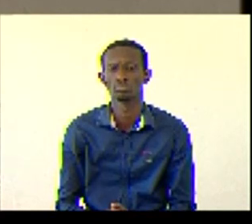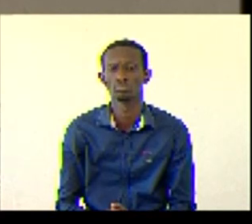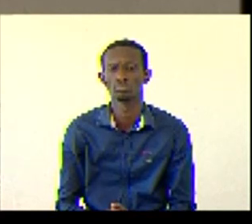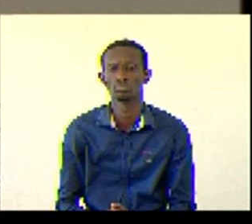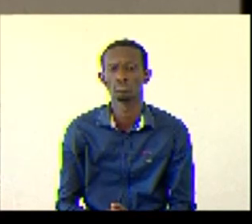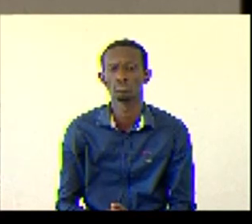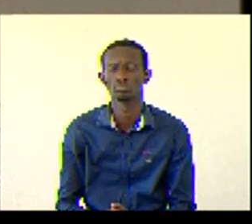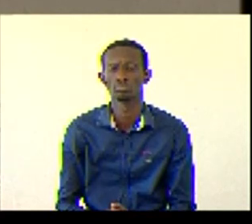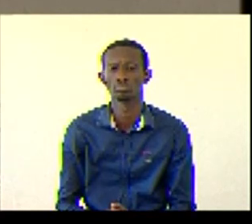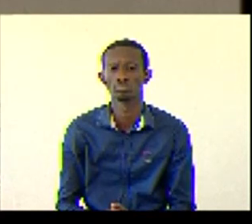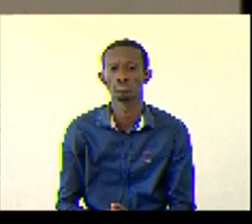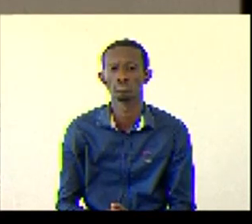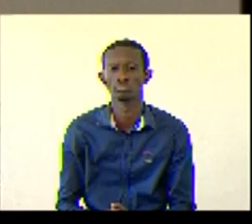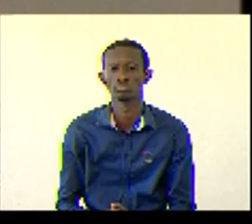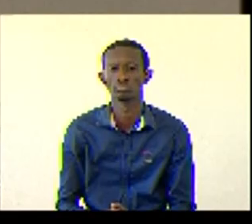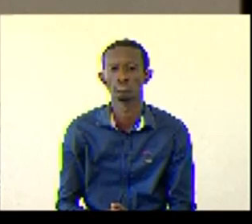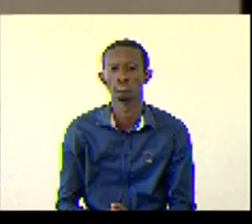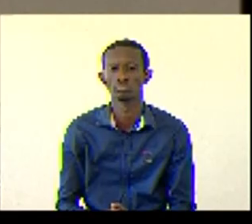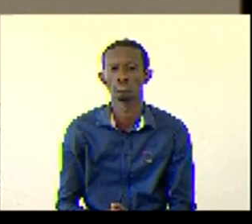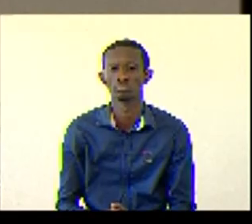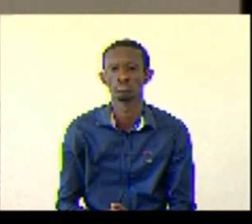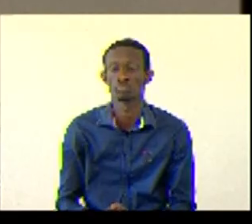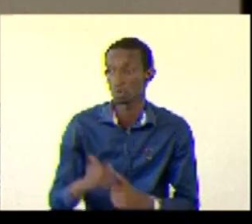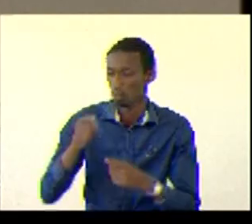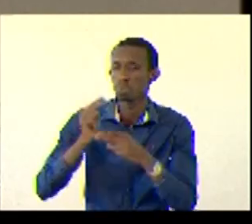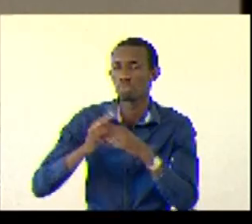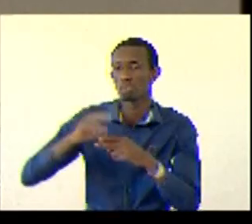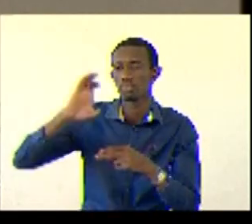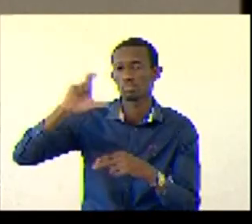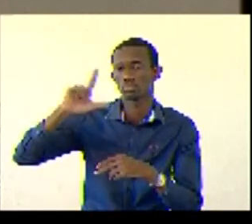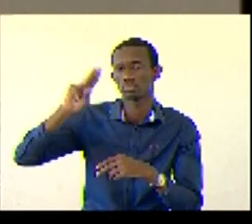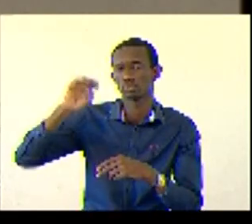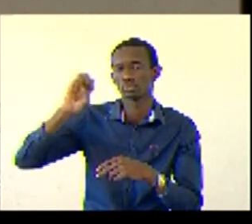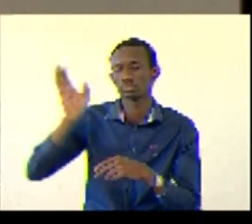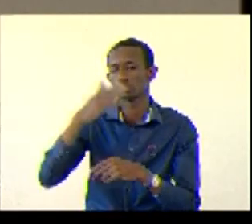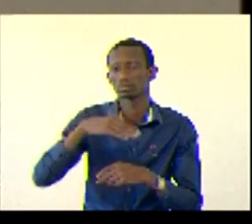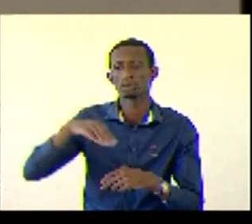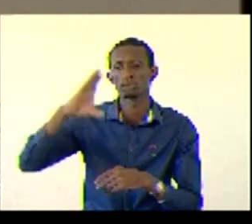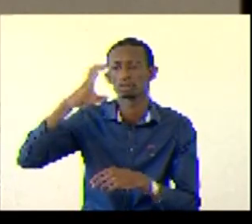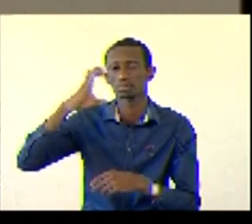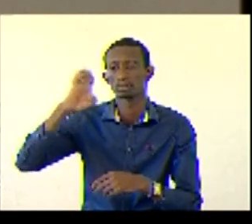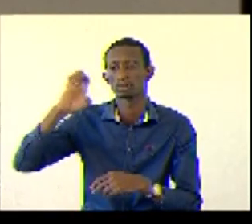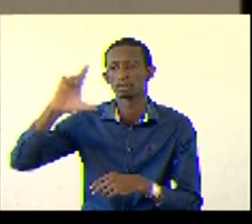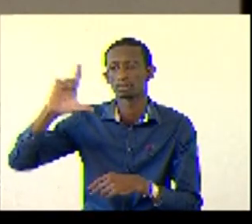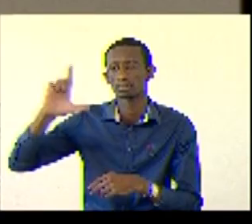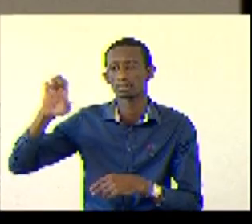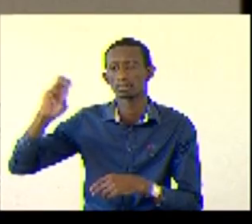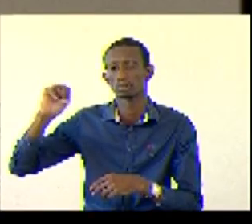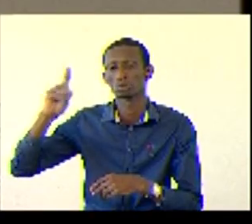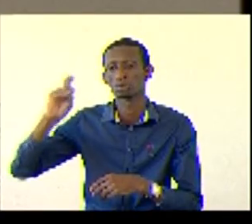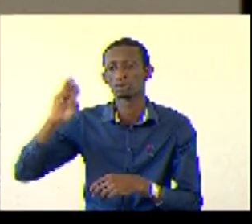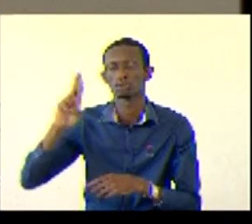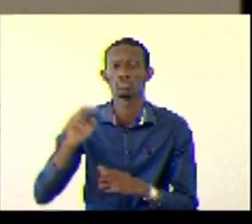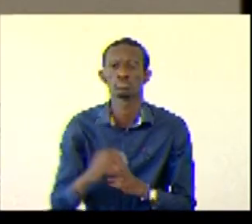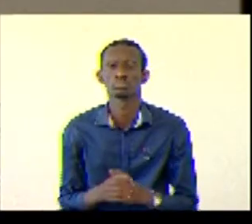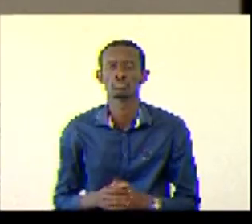Or you have. This is calibrated cylinder with some values, and you are correcting this